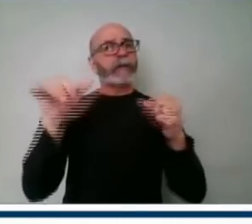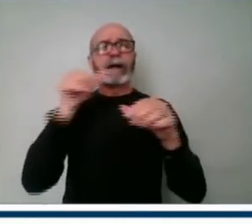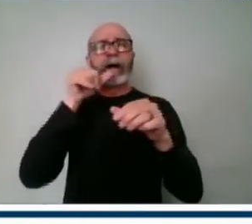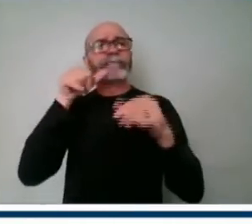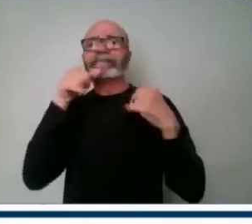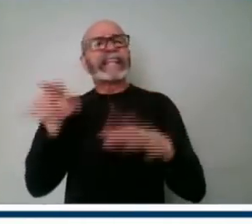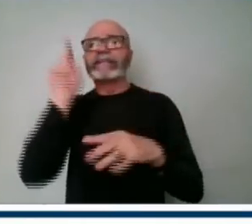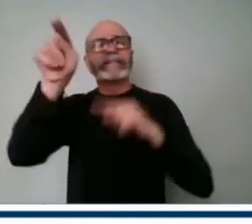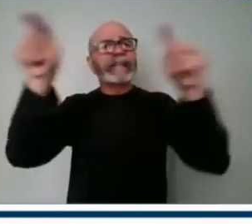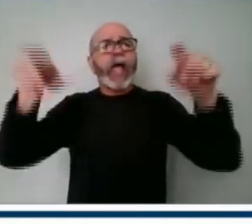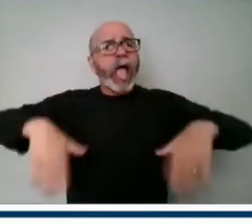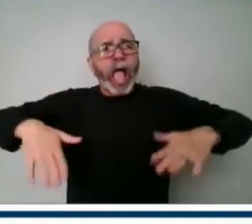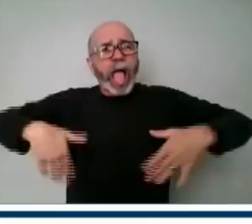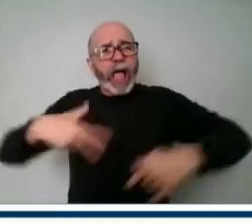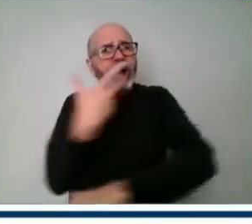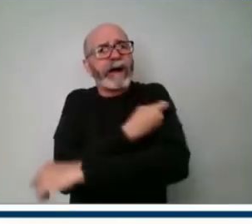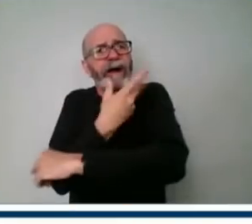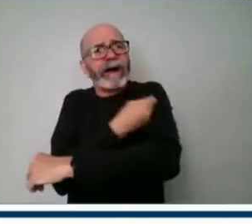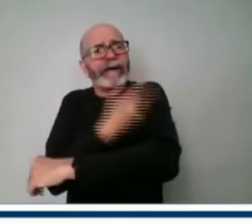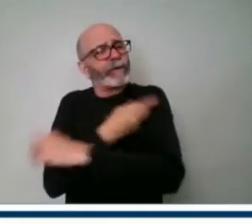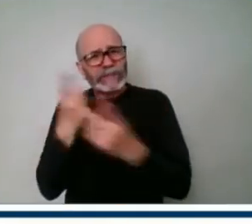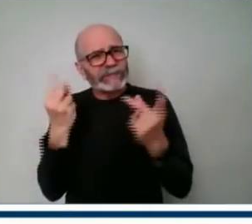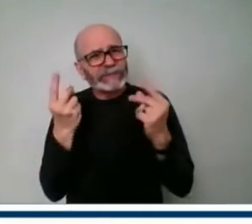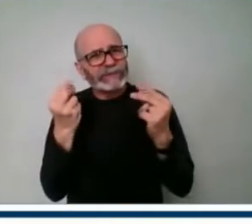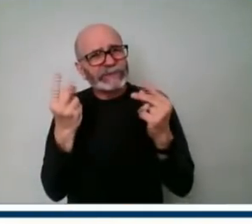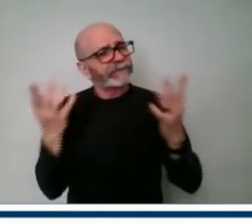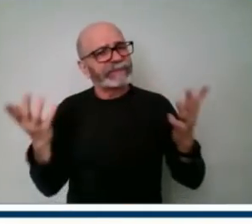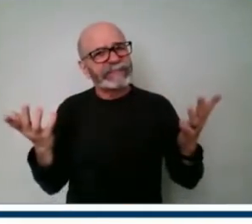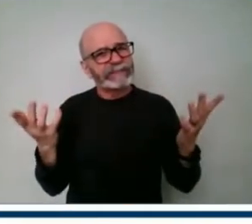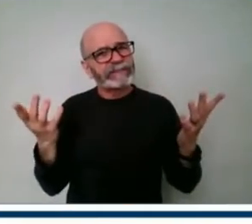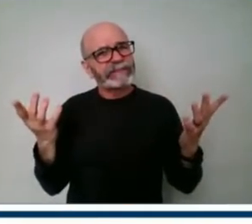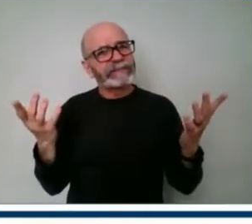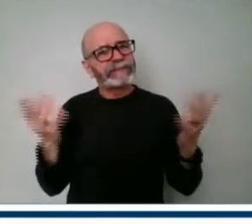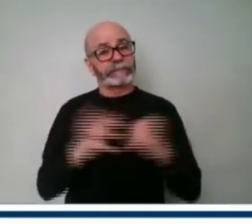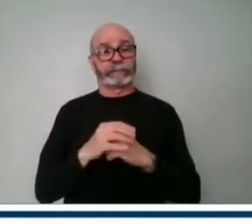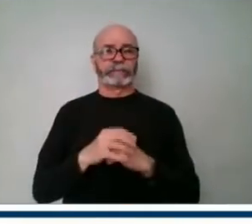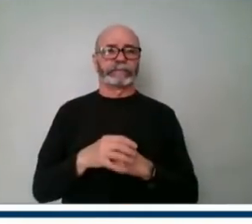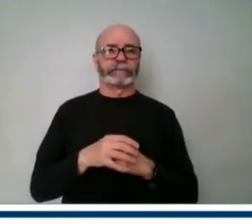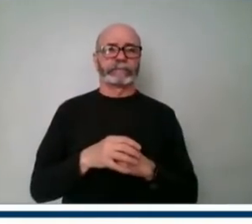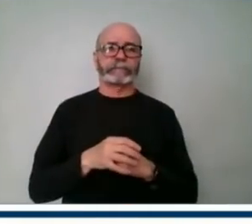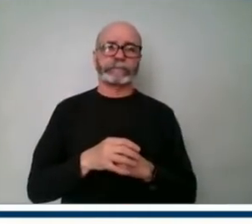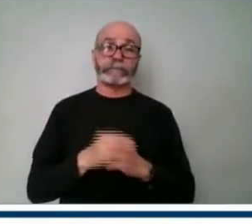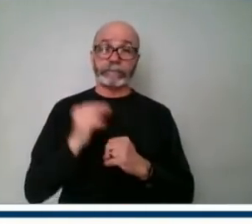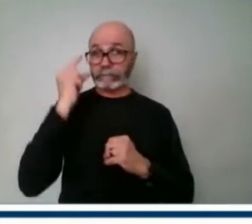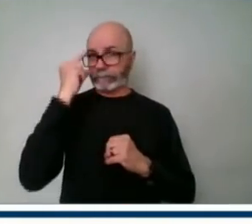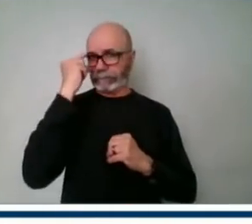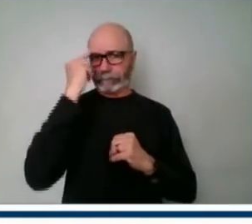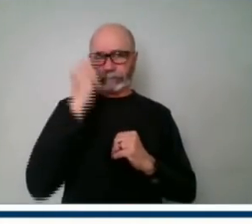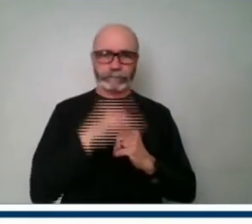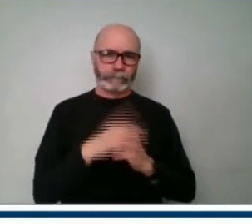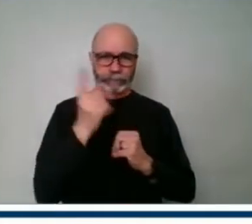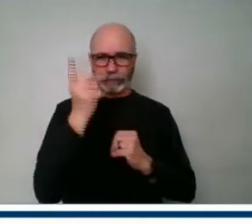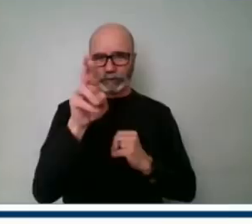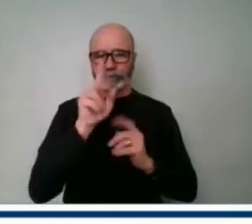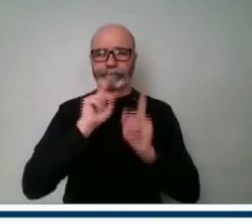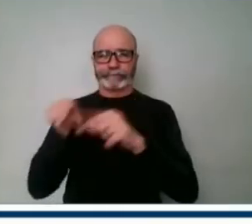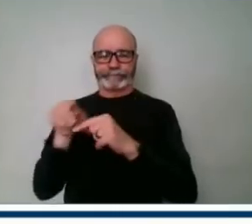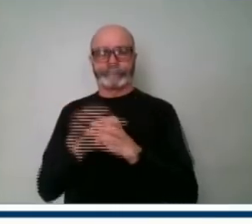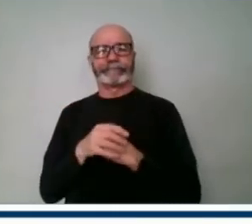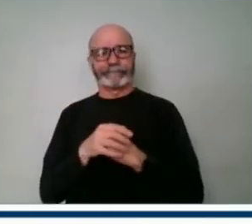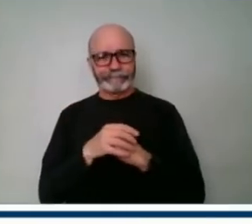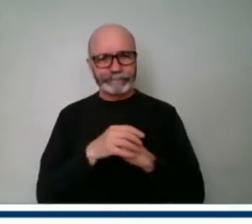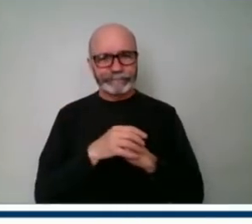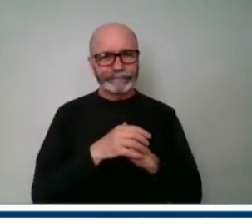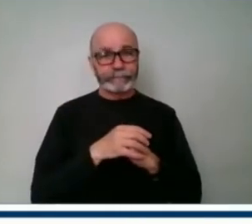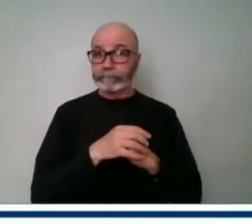you need to shut down if you see something bubbling up? So, I mean, we will act. We've done it before, and if we need to, we'll act quickly